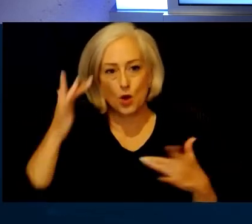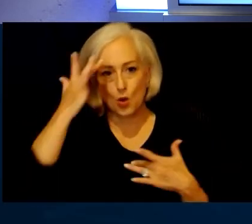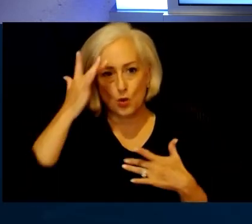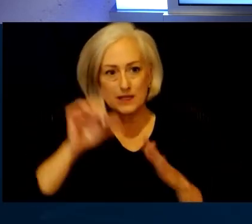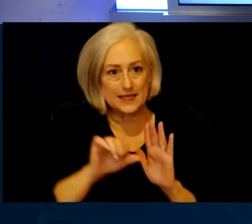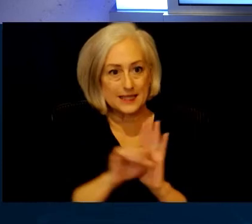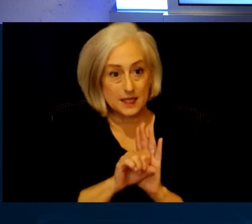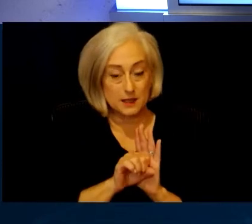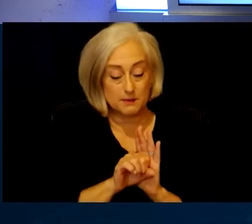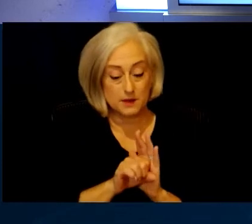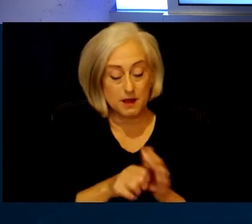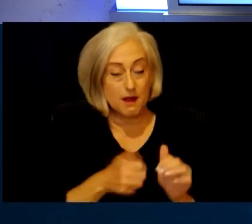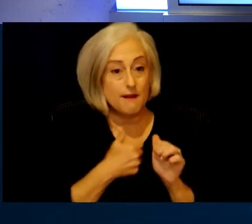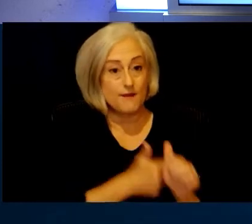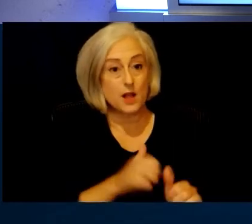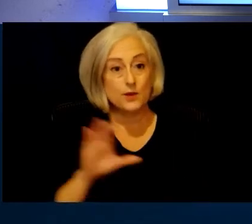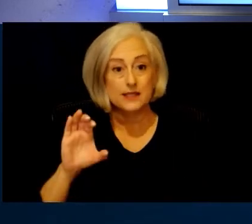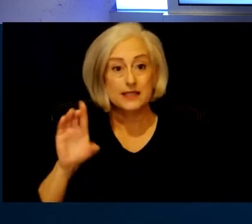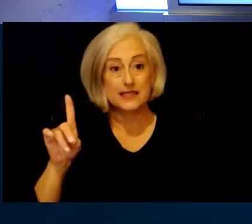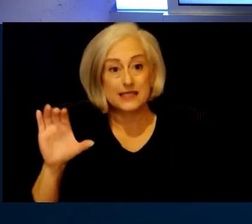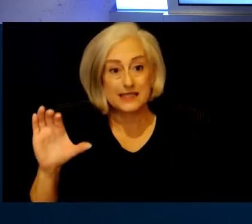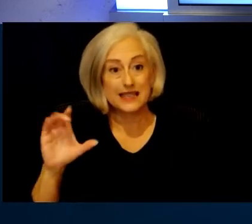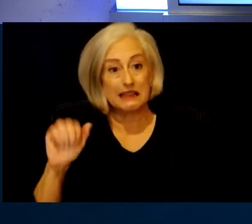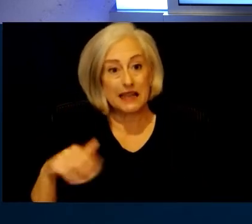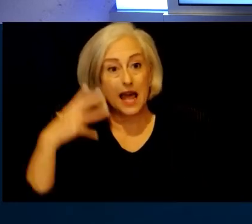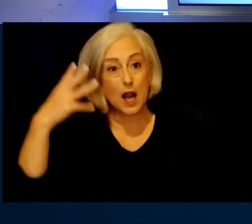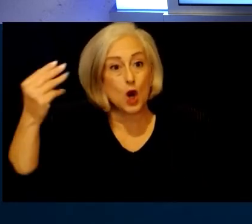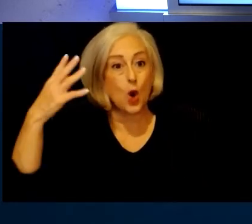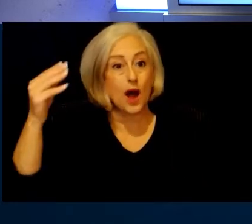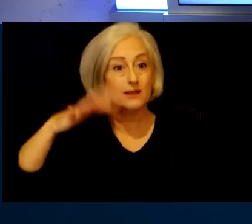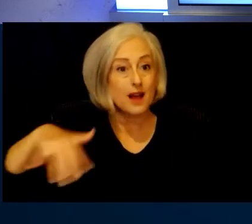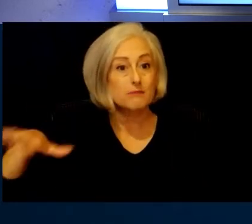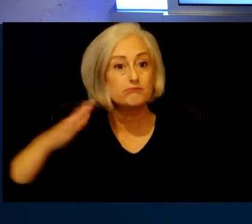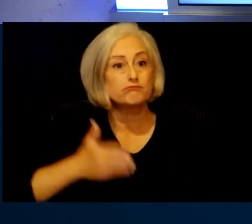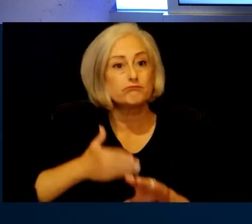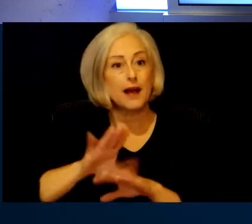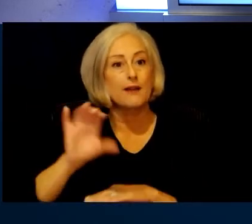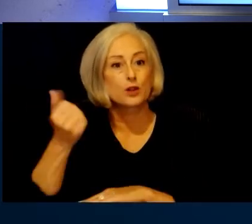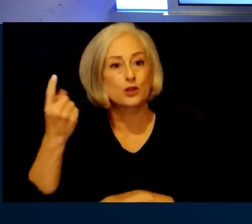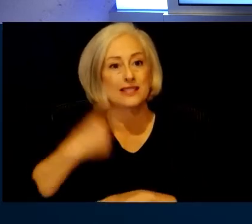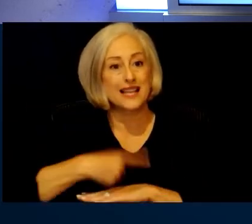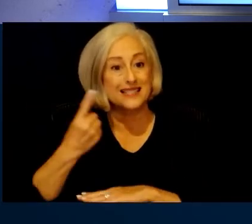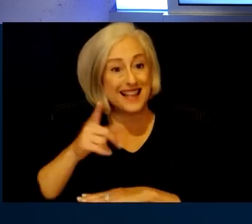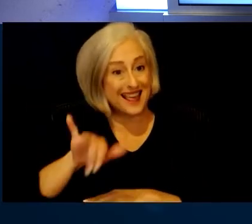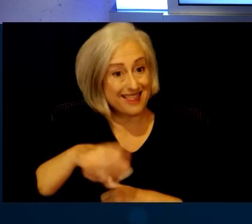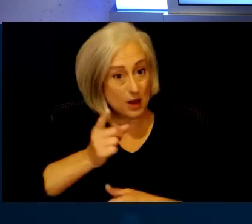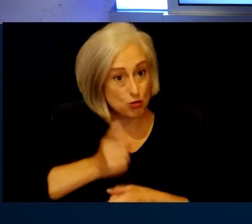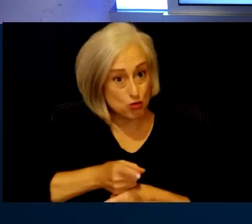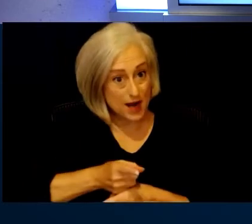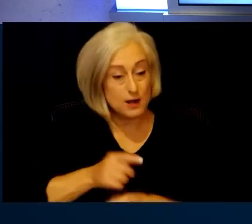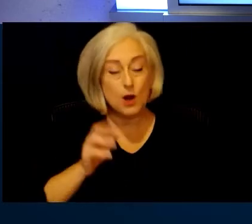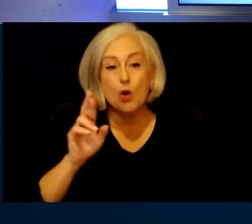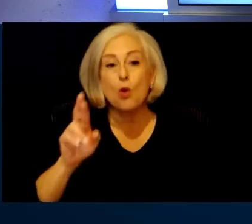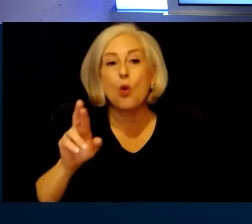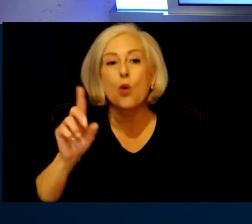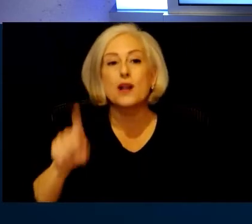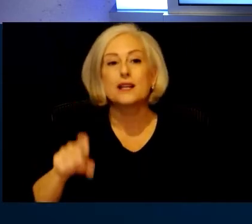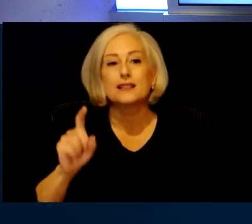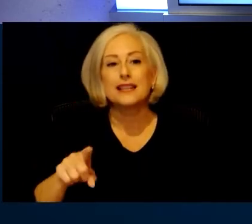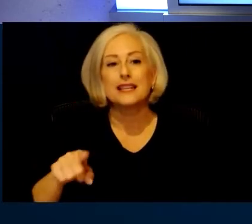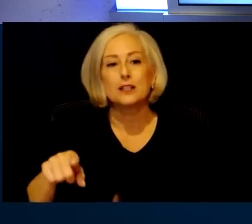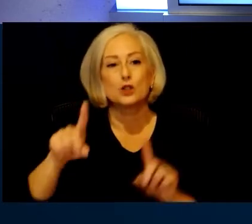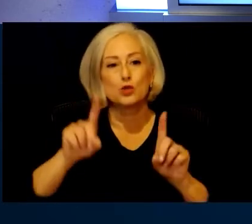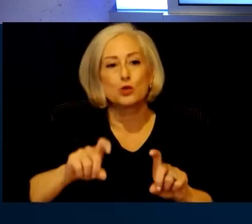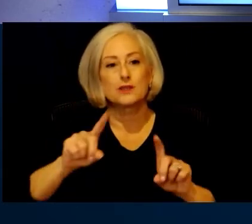CDC, she says she can go out into the world after 10 days. Is that correct, or does she need to test negative before she